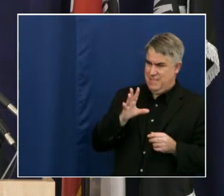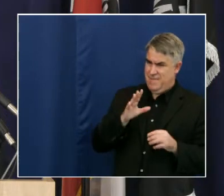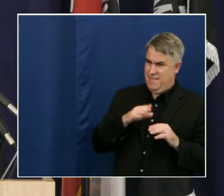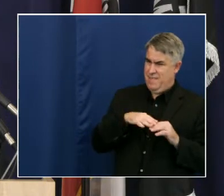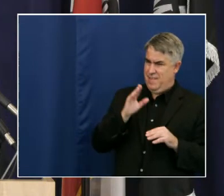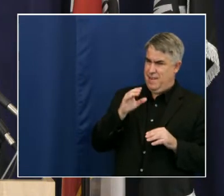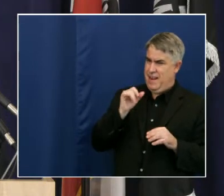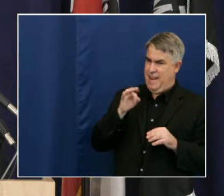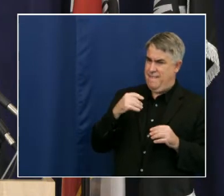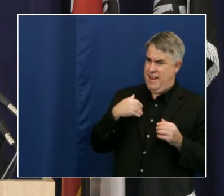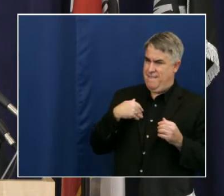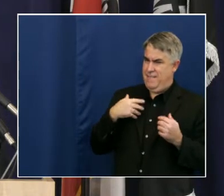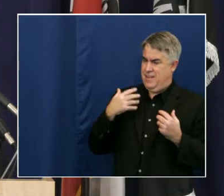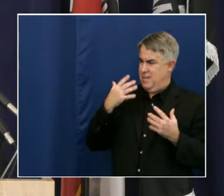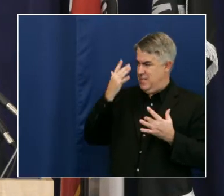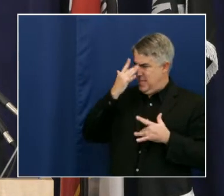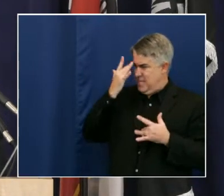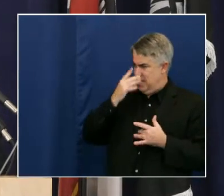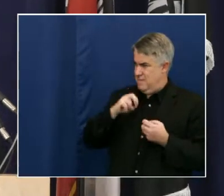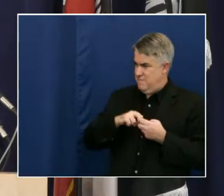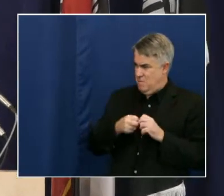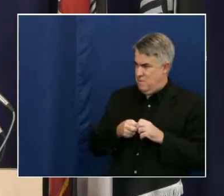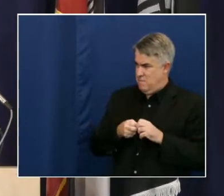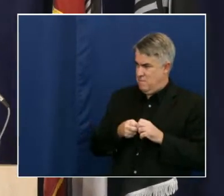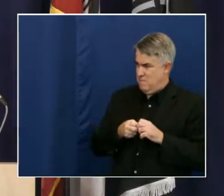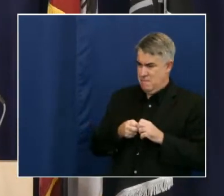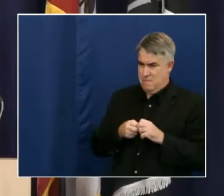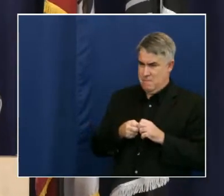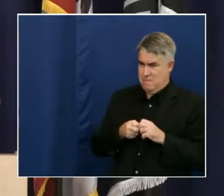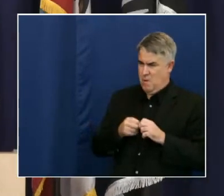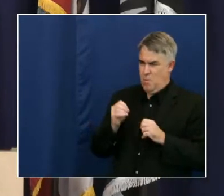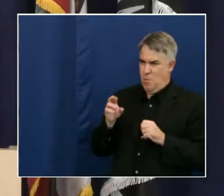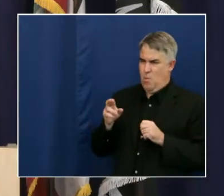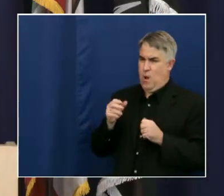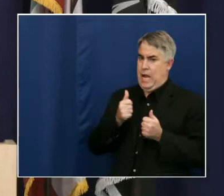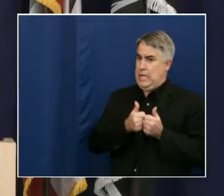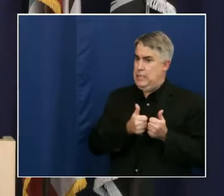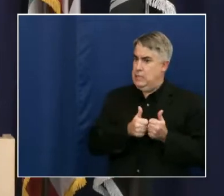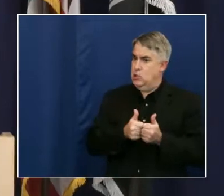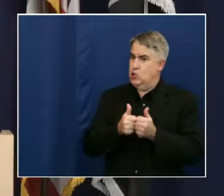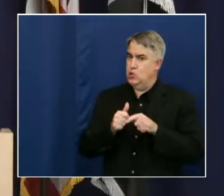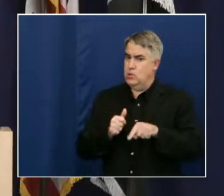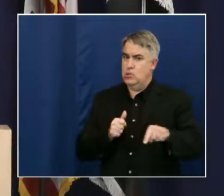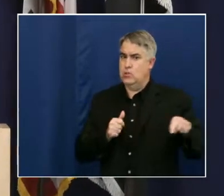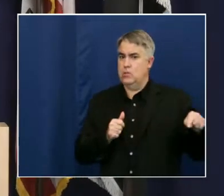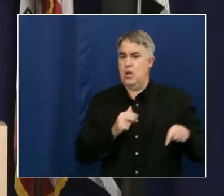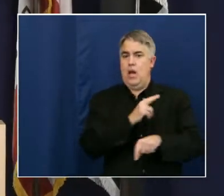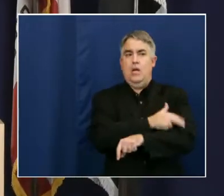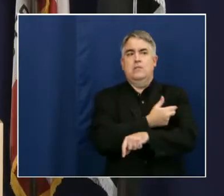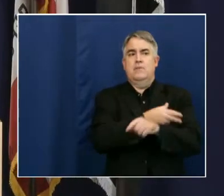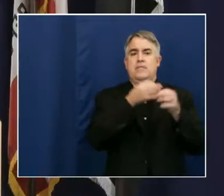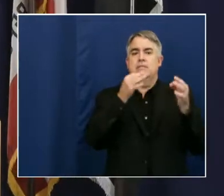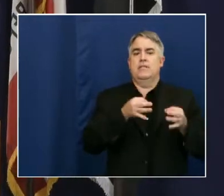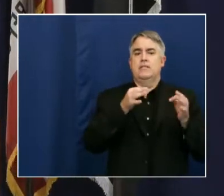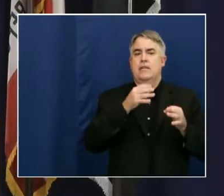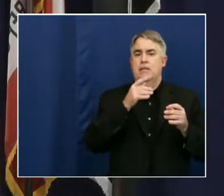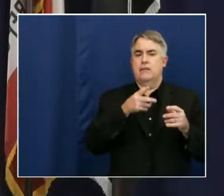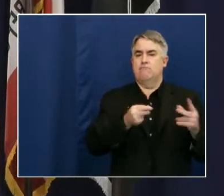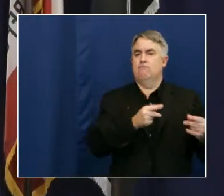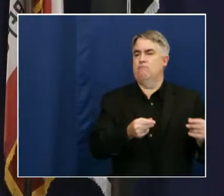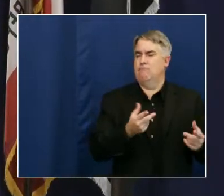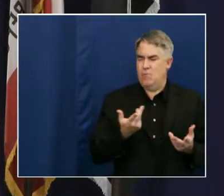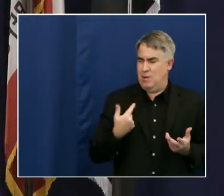condition, or are you just kind of leaving it up to each health provider to make that decision individually? So